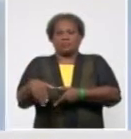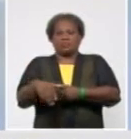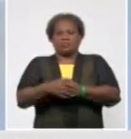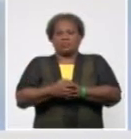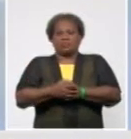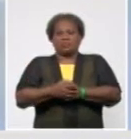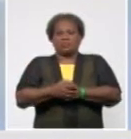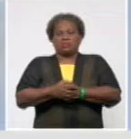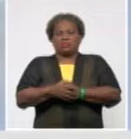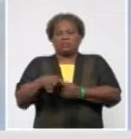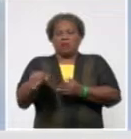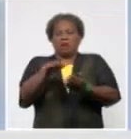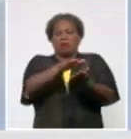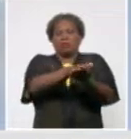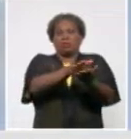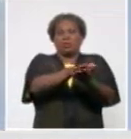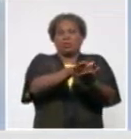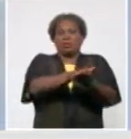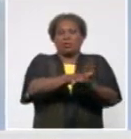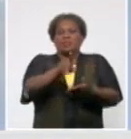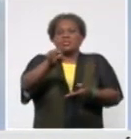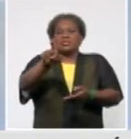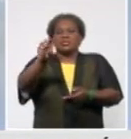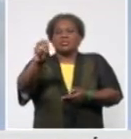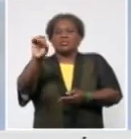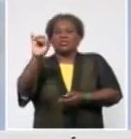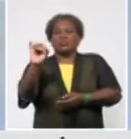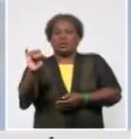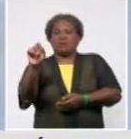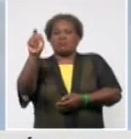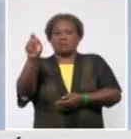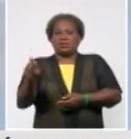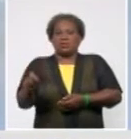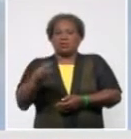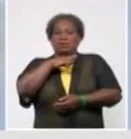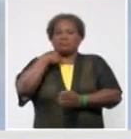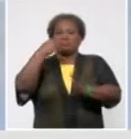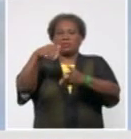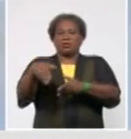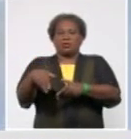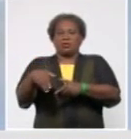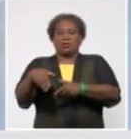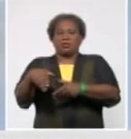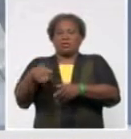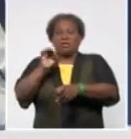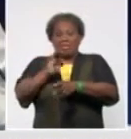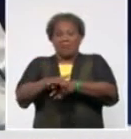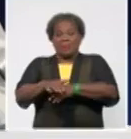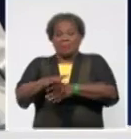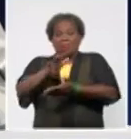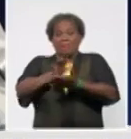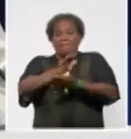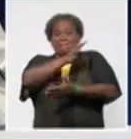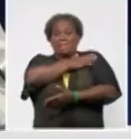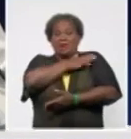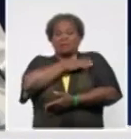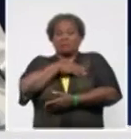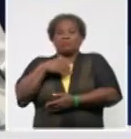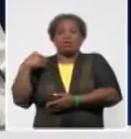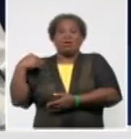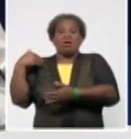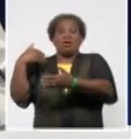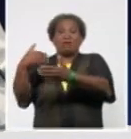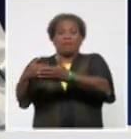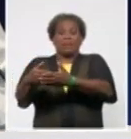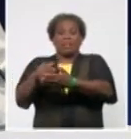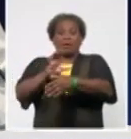that the island has a mortality rate of 2.32%, lower than the global rate of